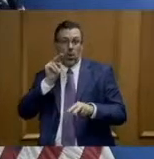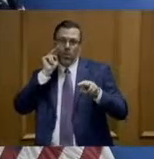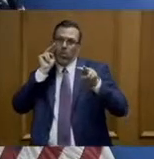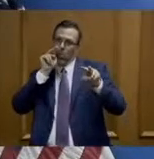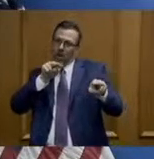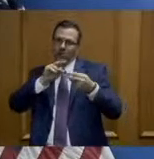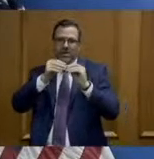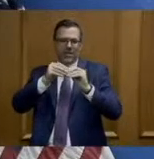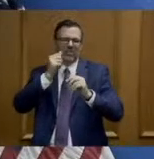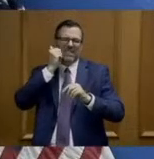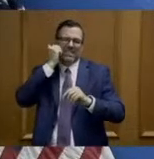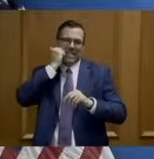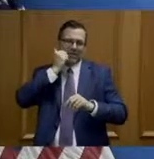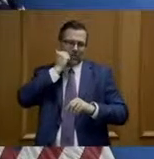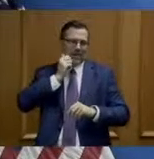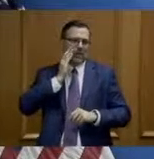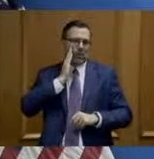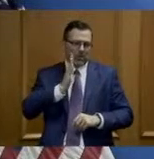single day.